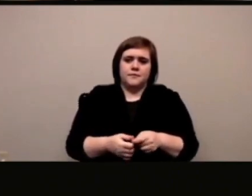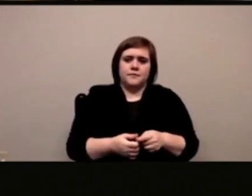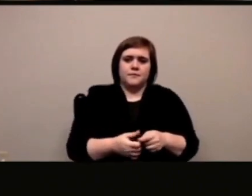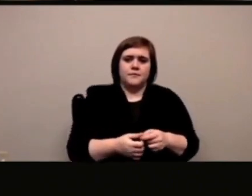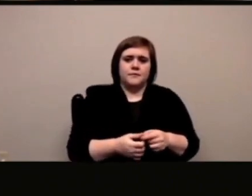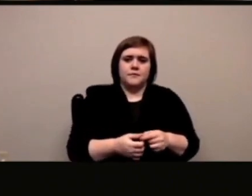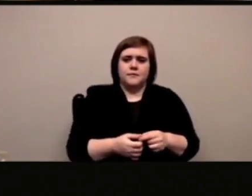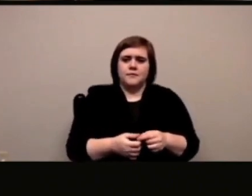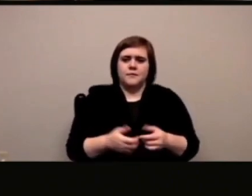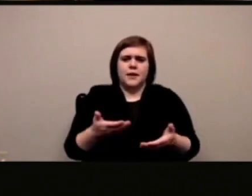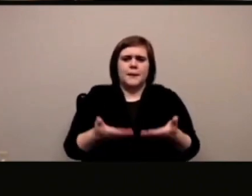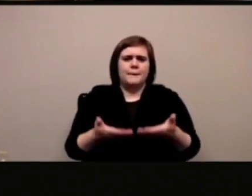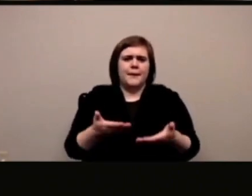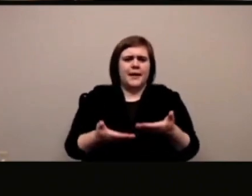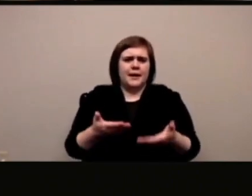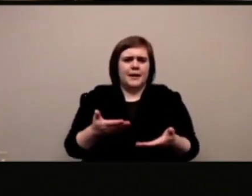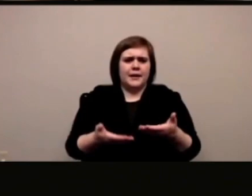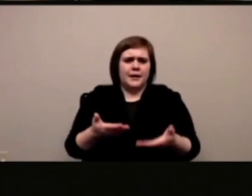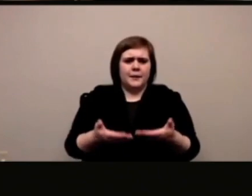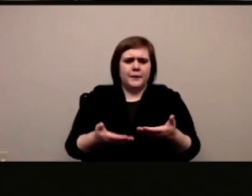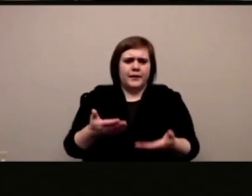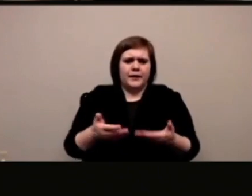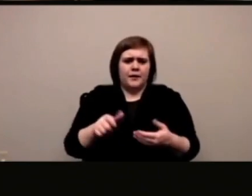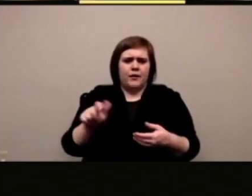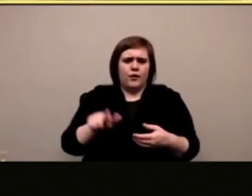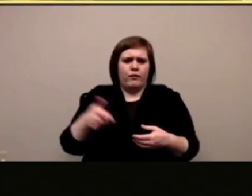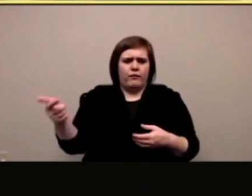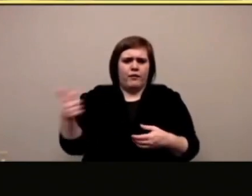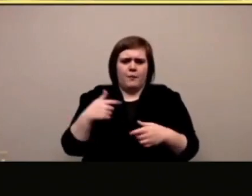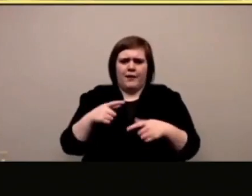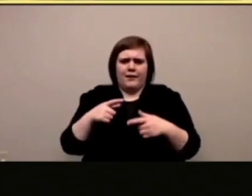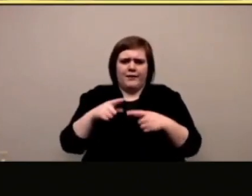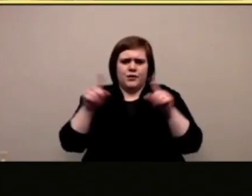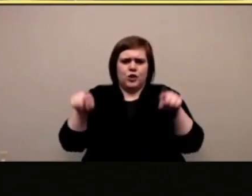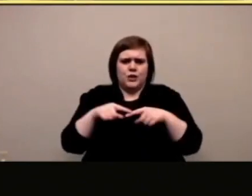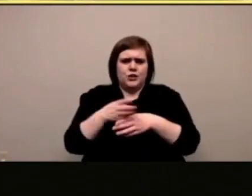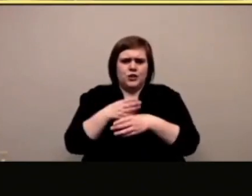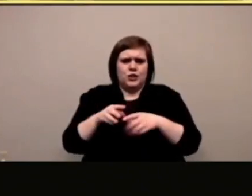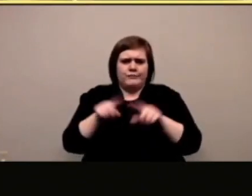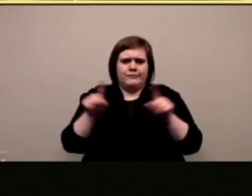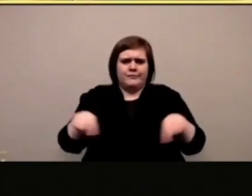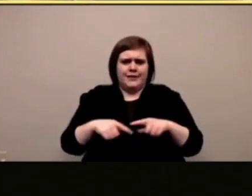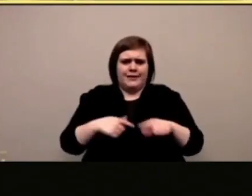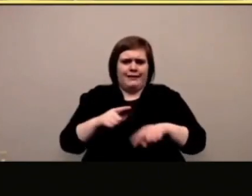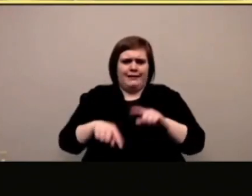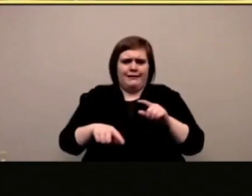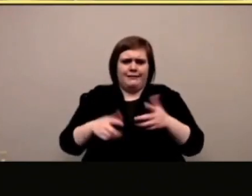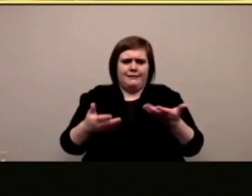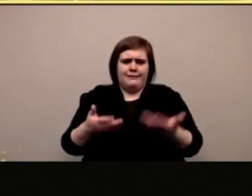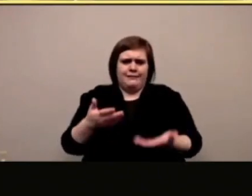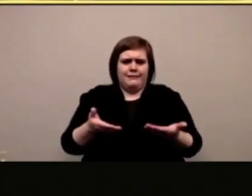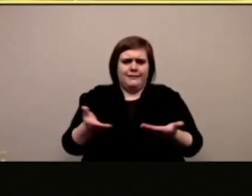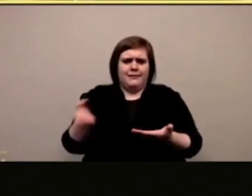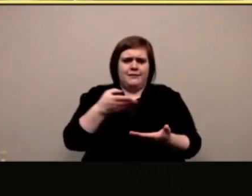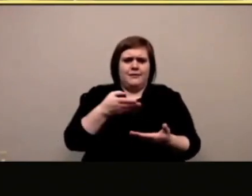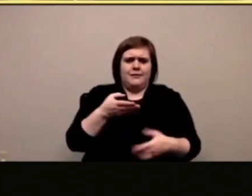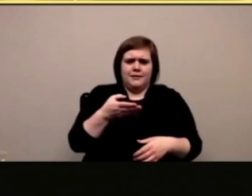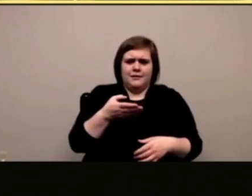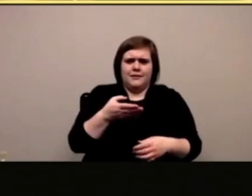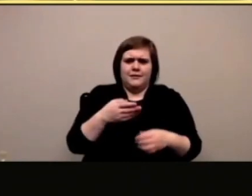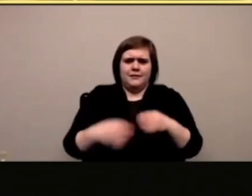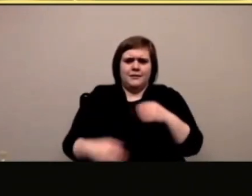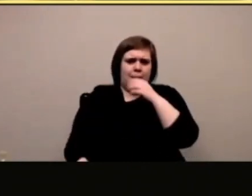Maybe Braille could go next because I'm having trouble sharing my screen. Sure. Okay, let me try mine.